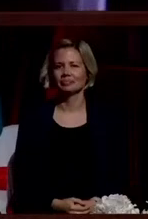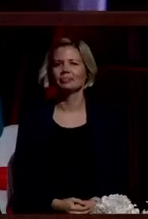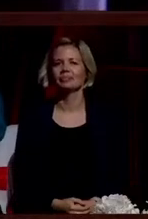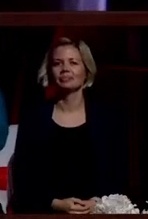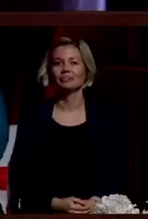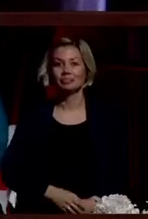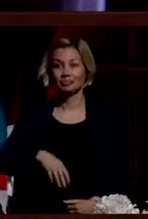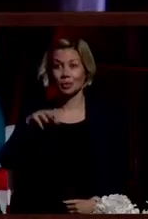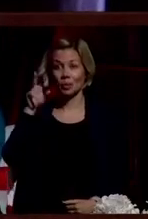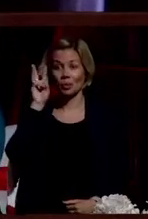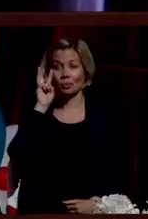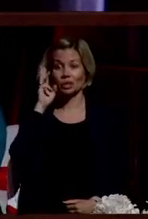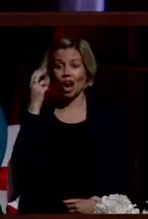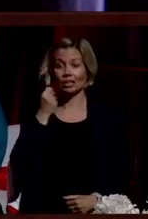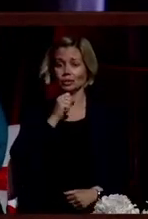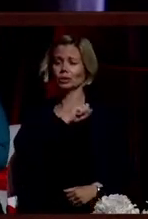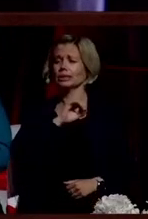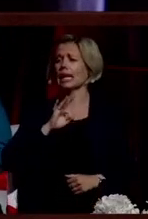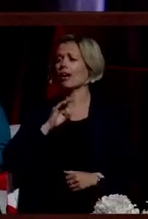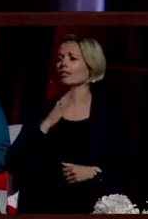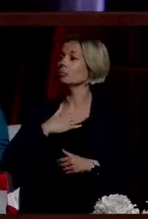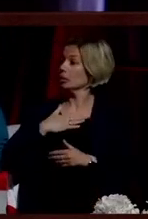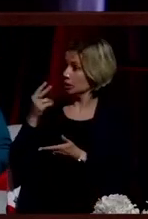Wooster staff, please rise.